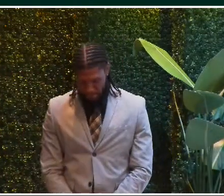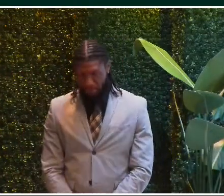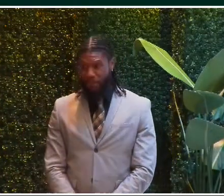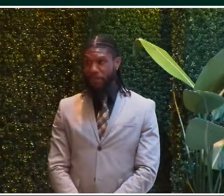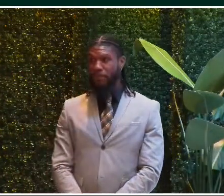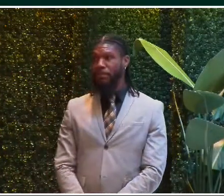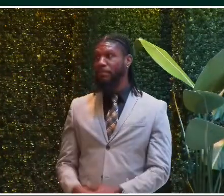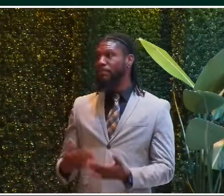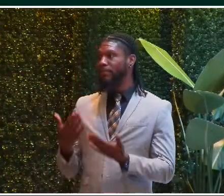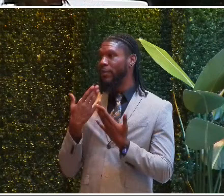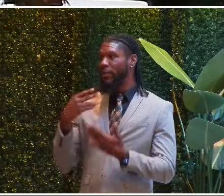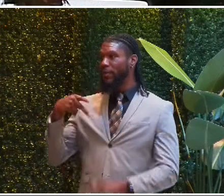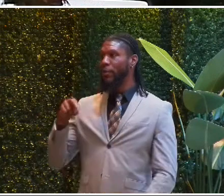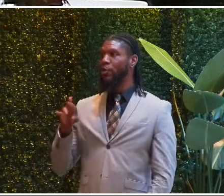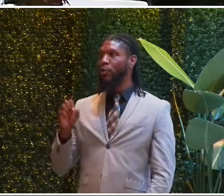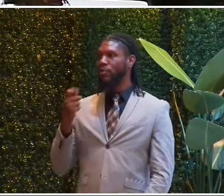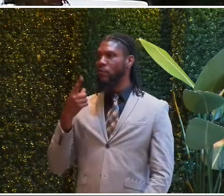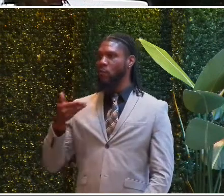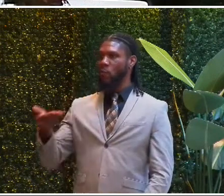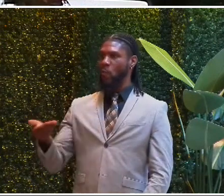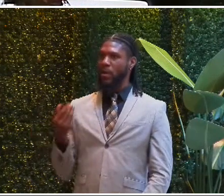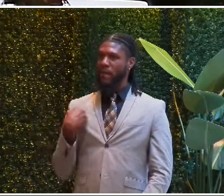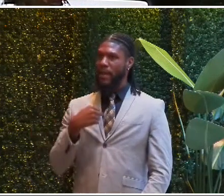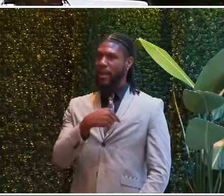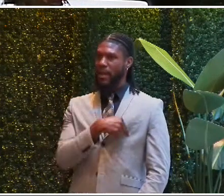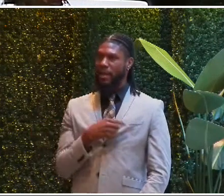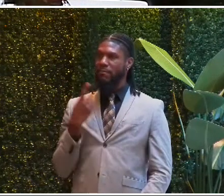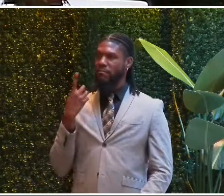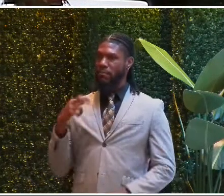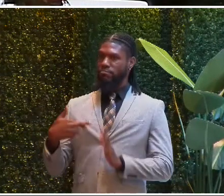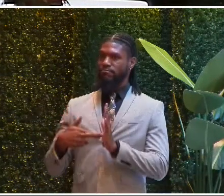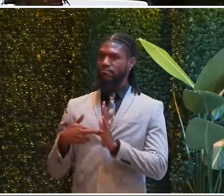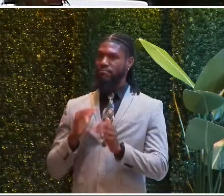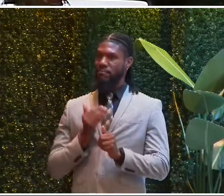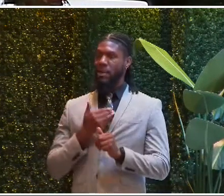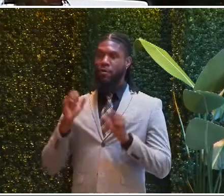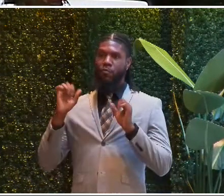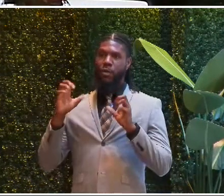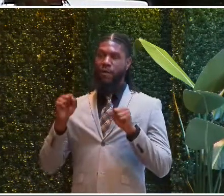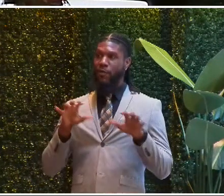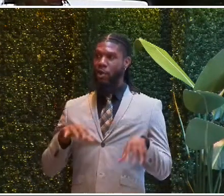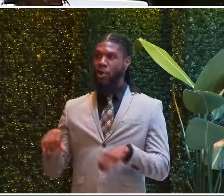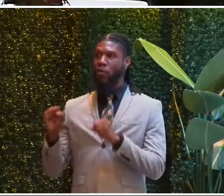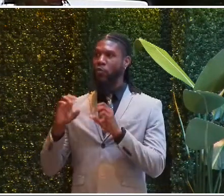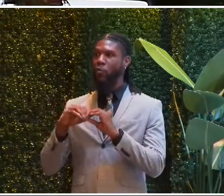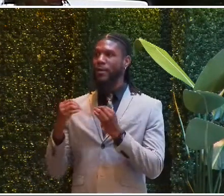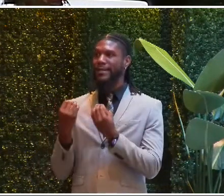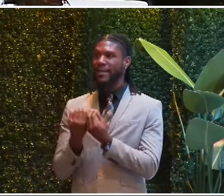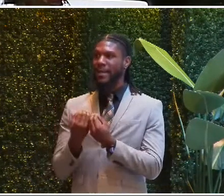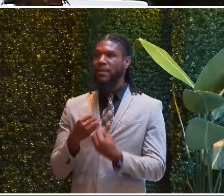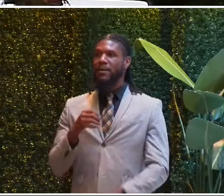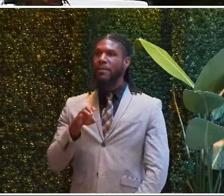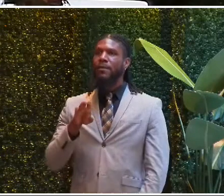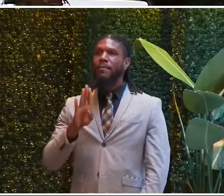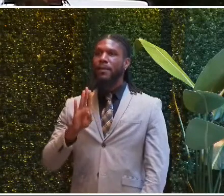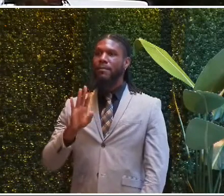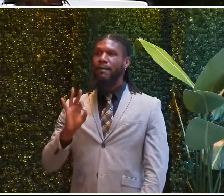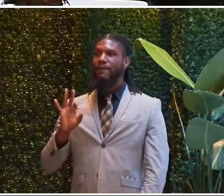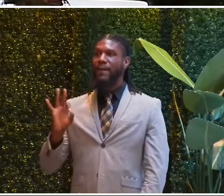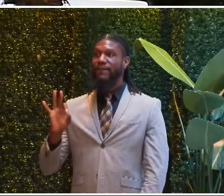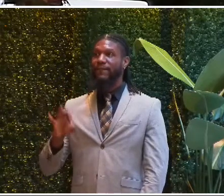Thank you, Paris, for welcoming us in on behalf of our wonderful host organization, Black Feminist